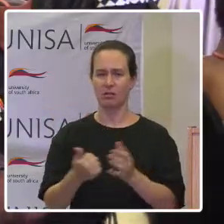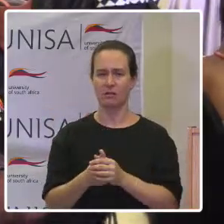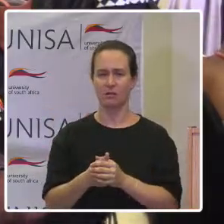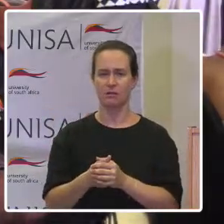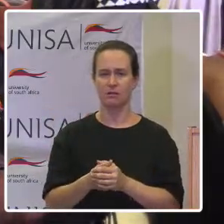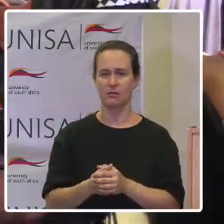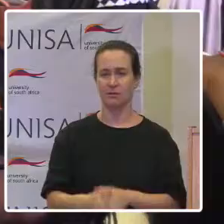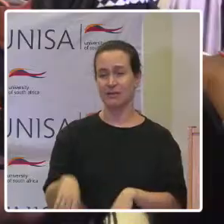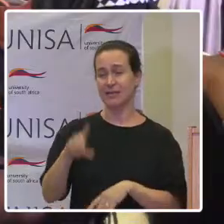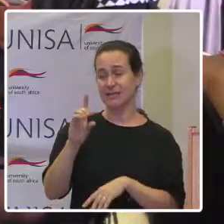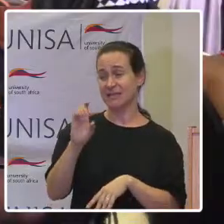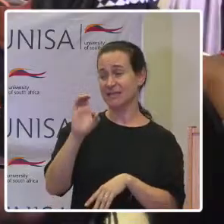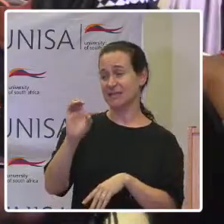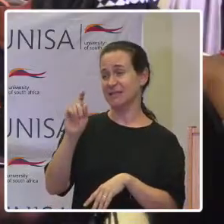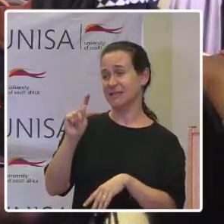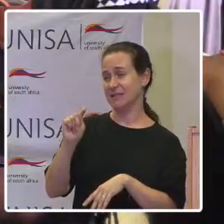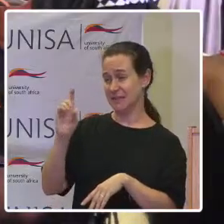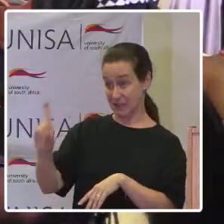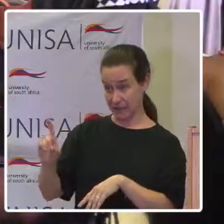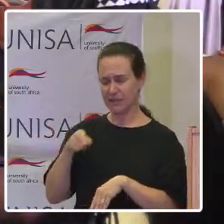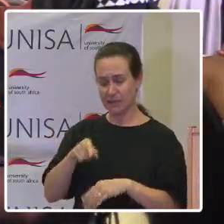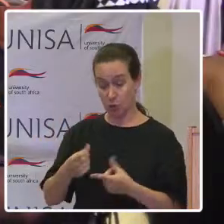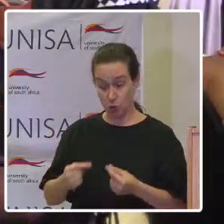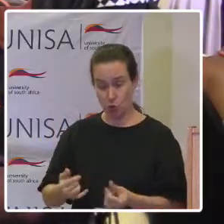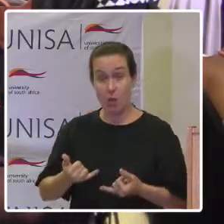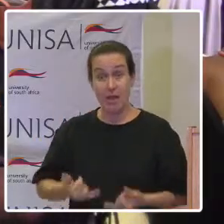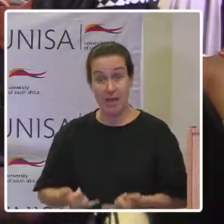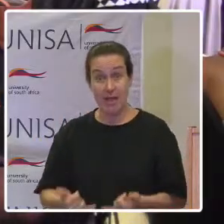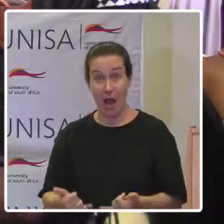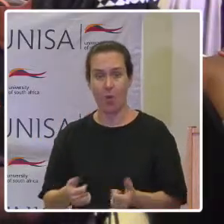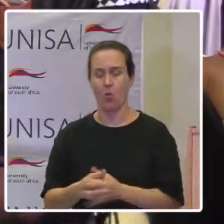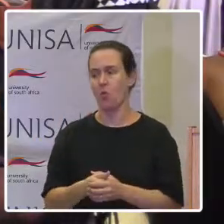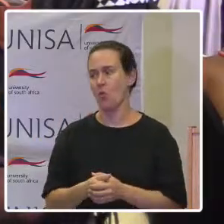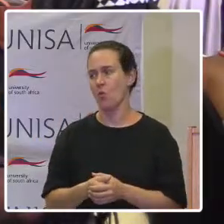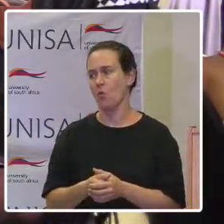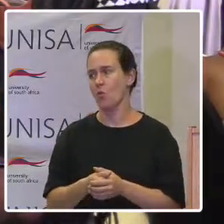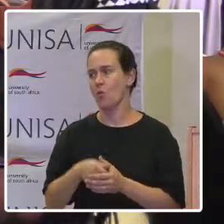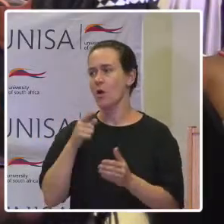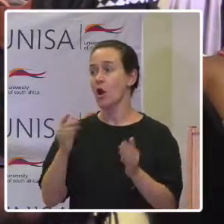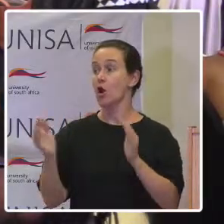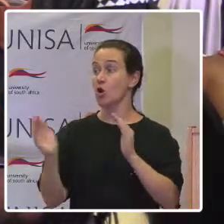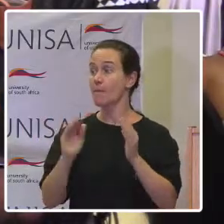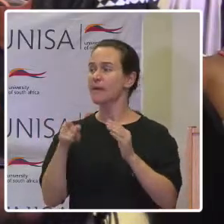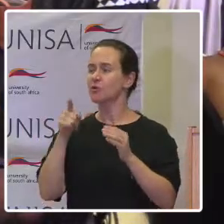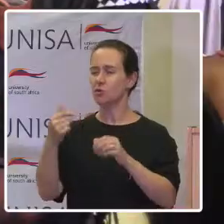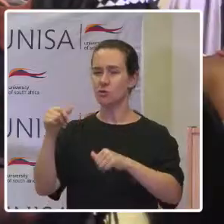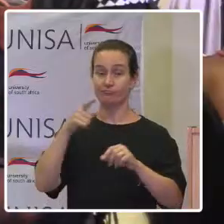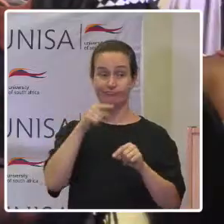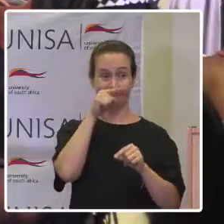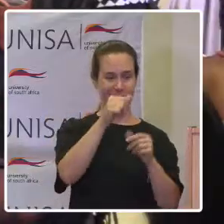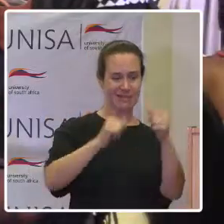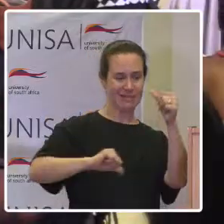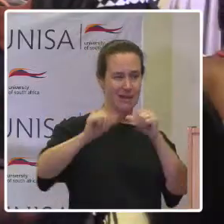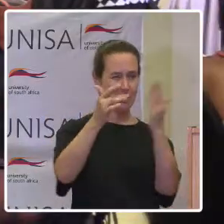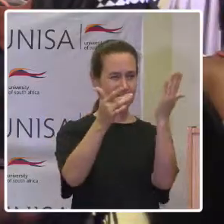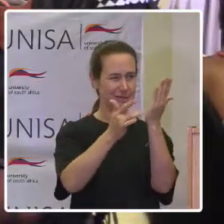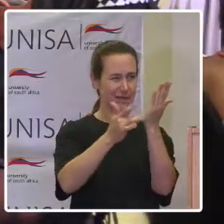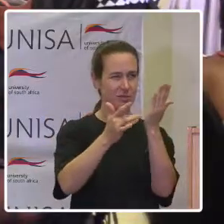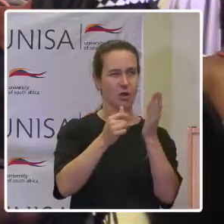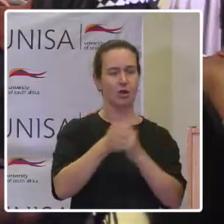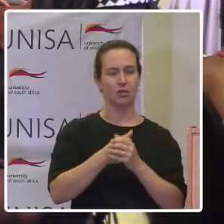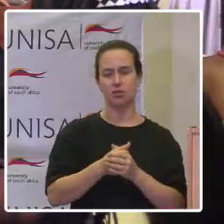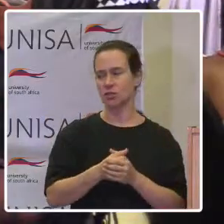the DCDT is dealing with, as opposed to what science and technology is dealing with, whilst